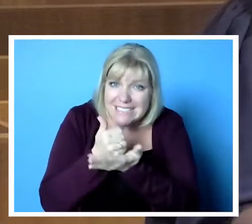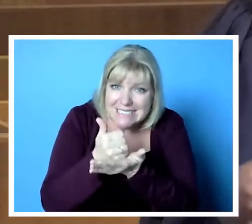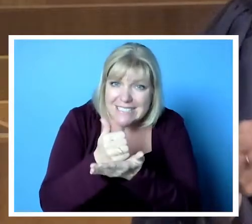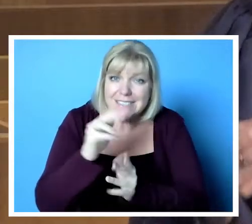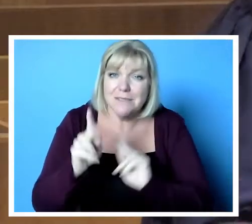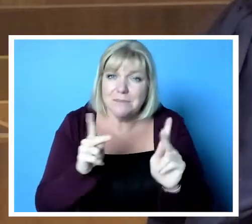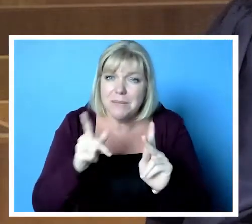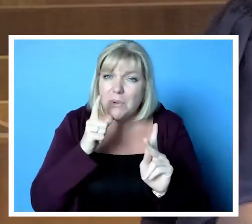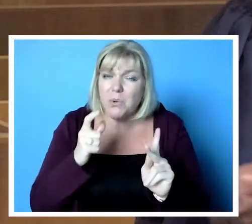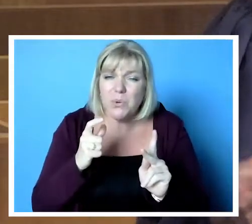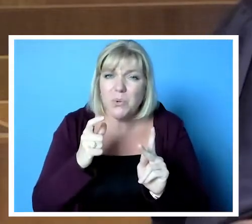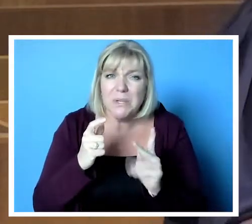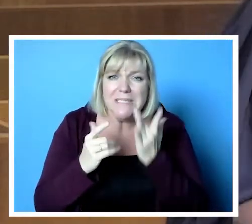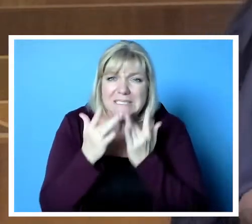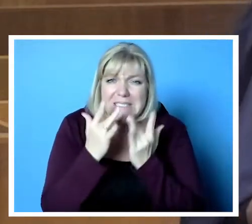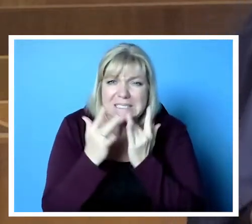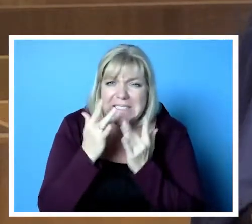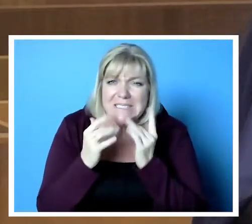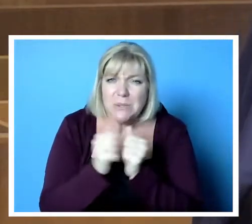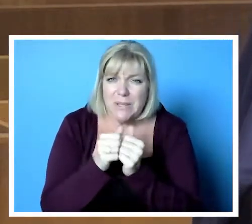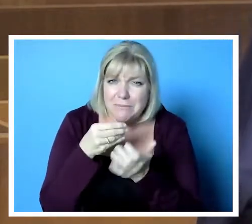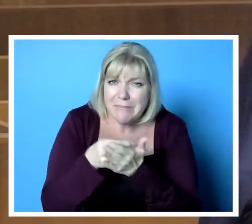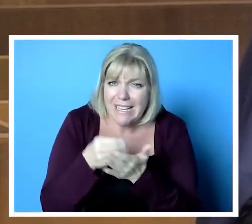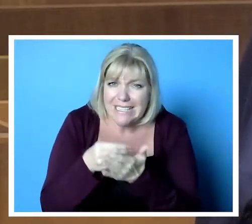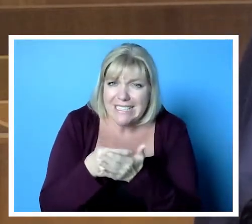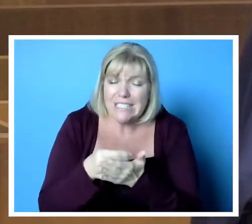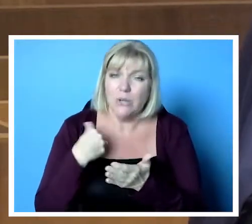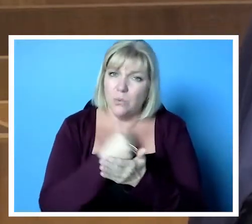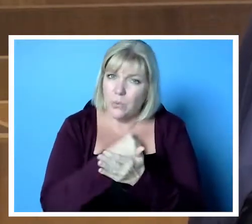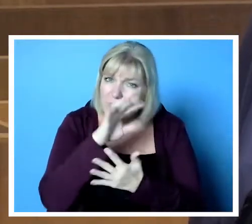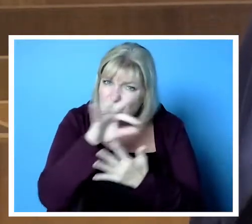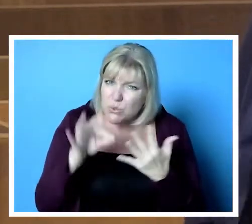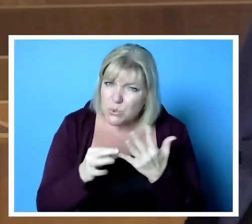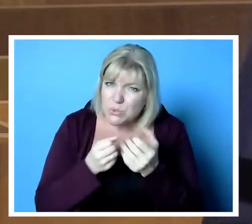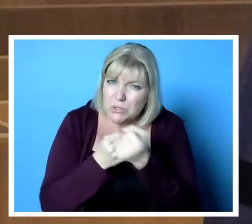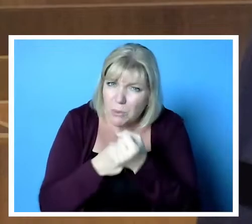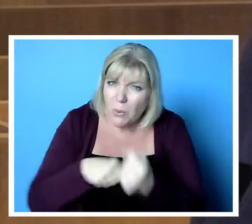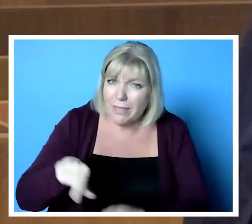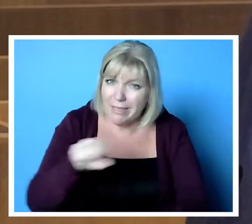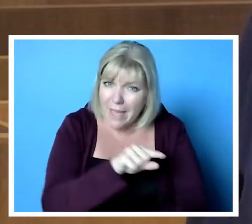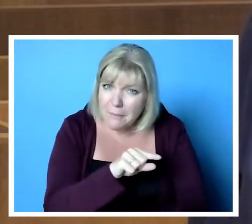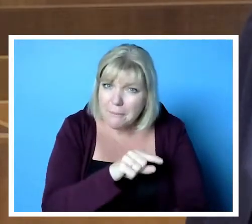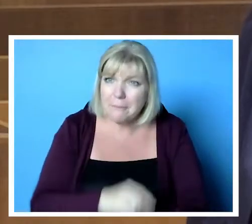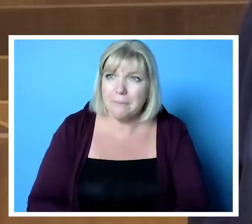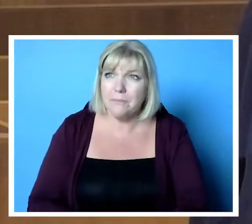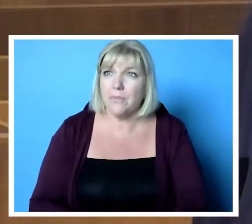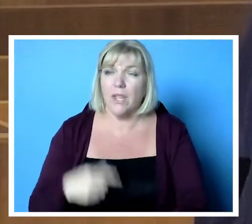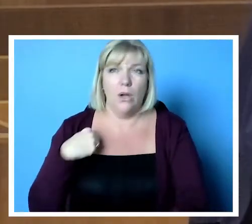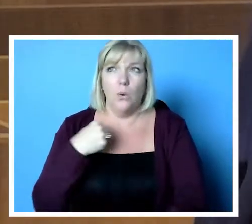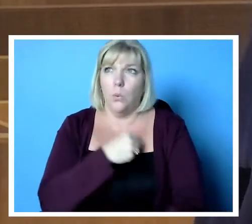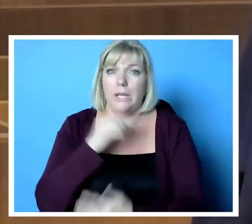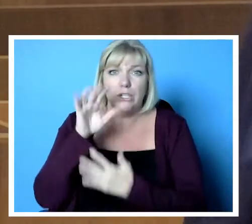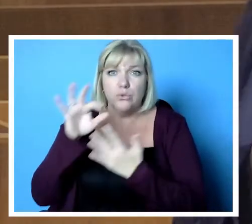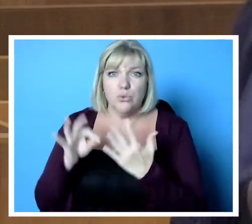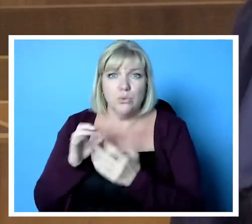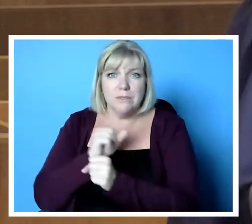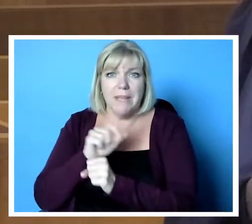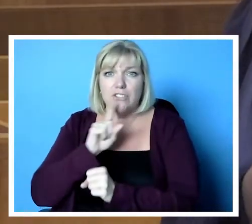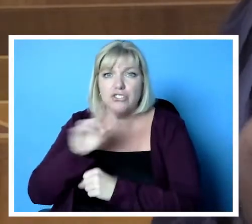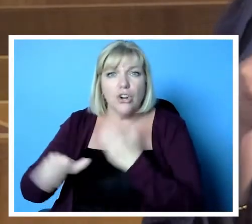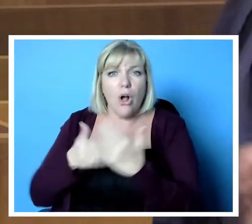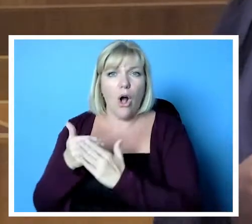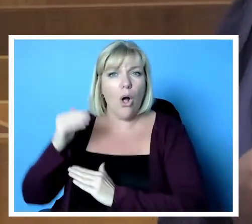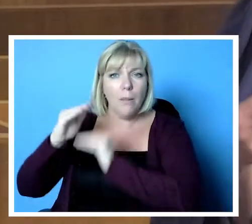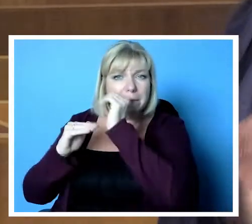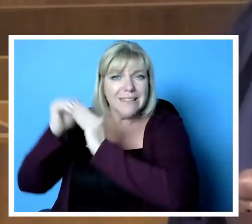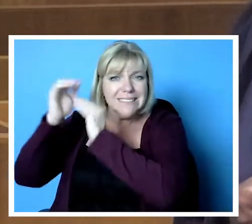to live paycheck to paycheck through this pandemic, when we choose to make sure that our buildings and facilities